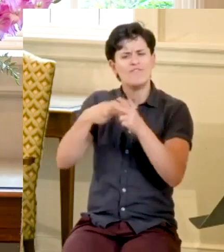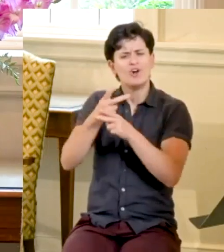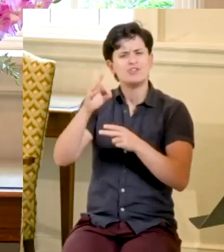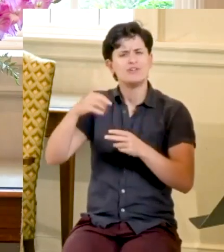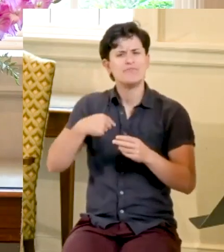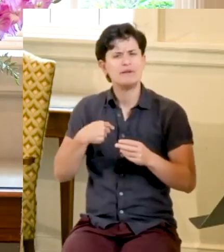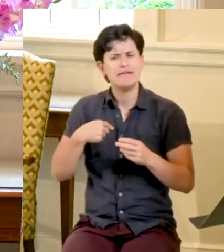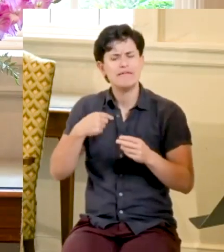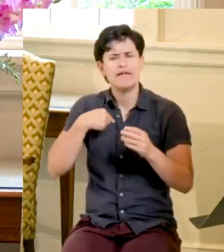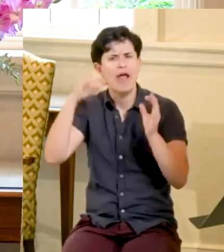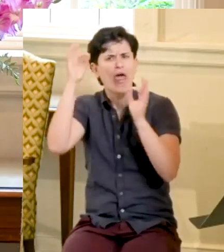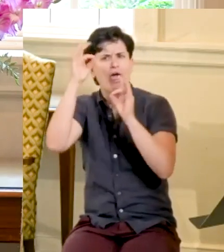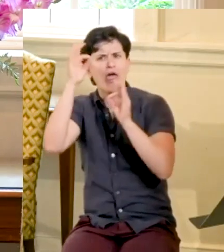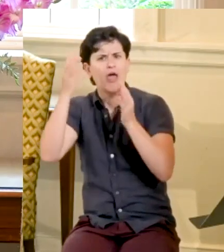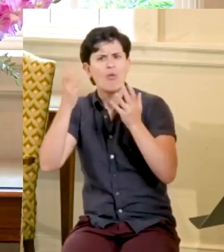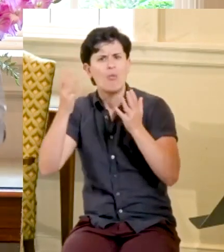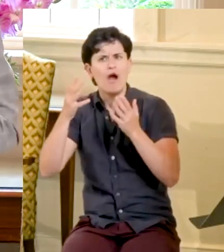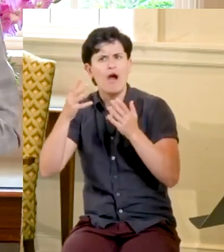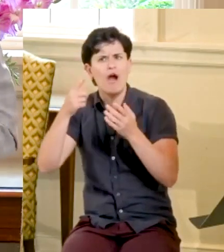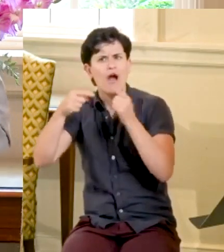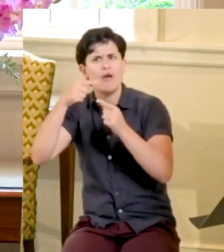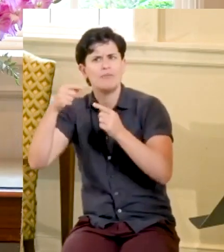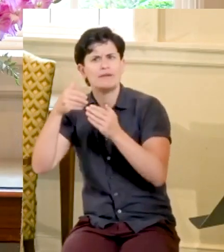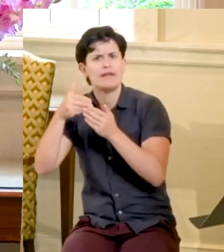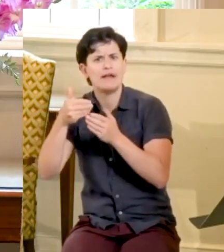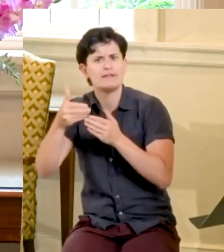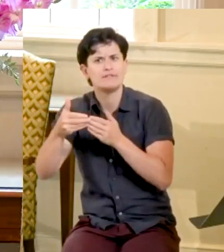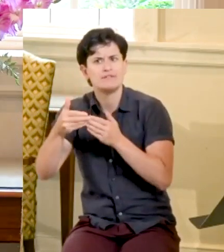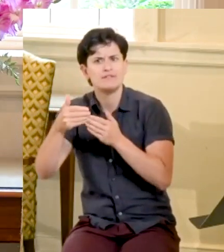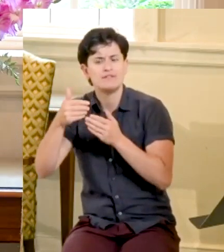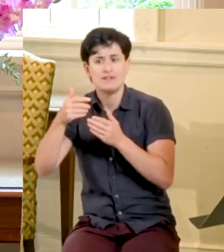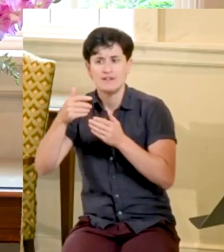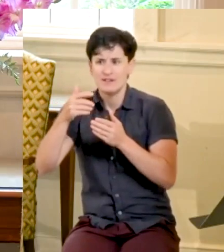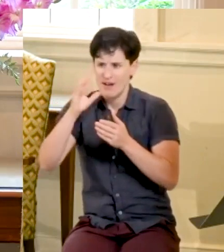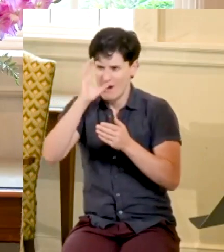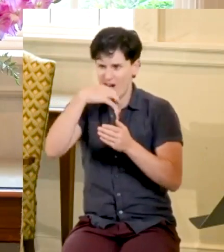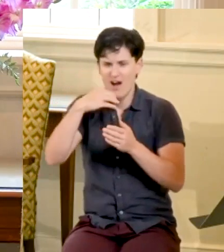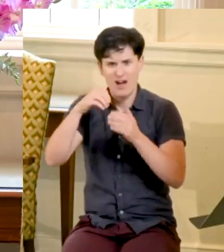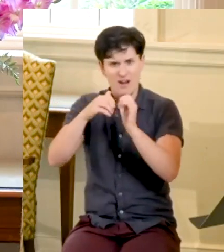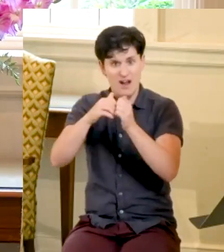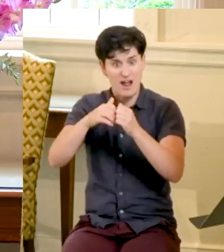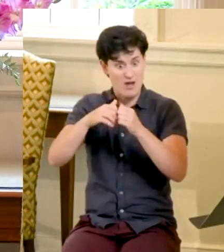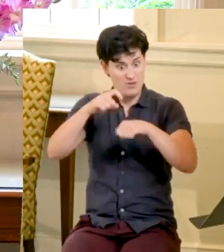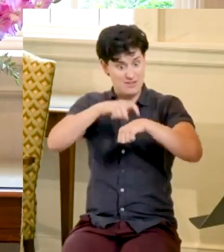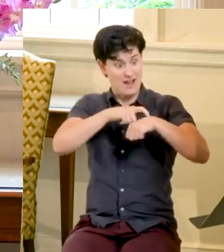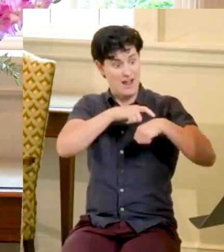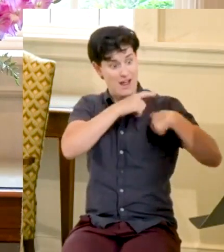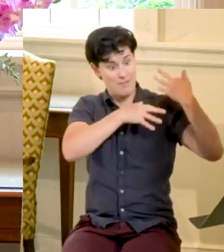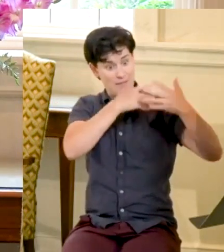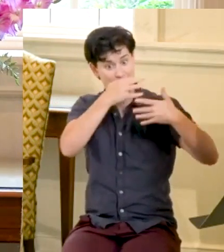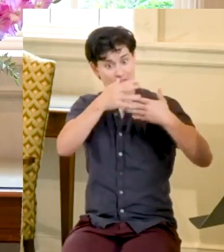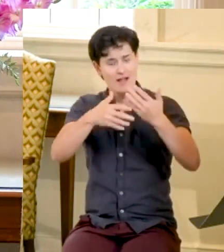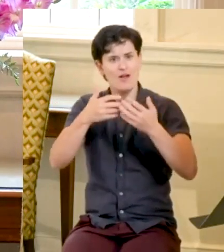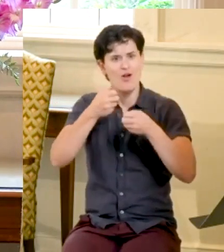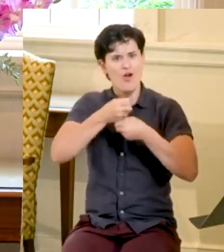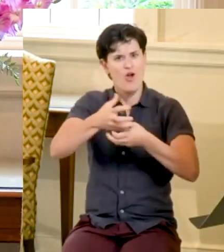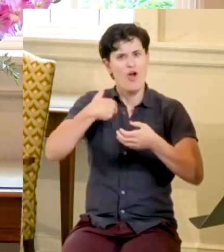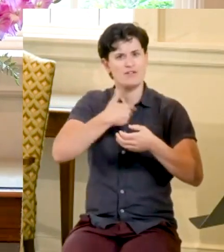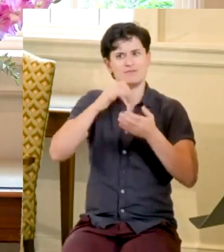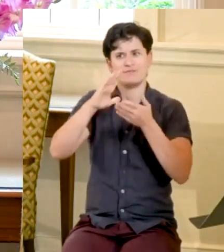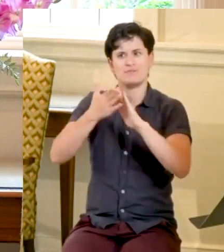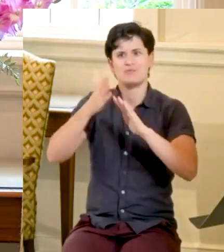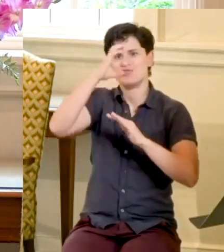next? It's strange how time can make us strangers to ourselves, and yet part of us